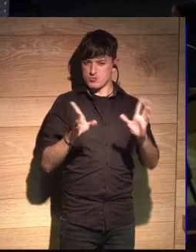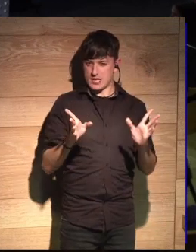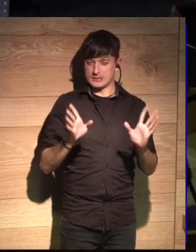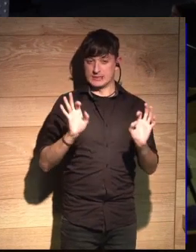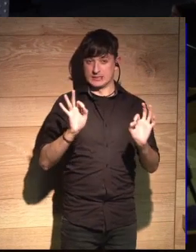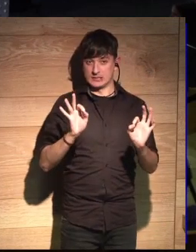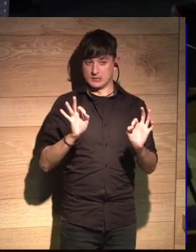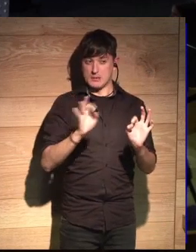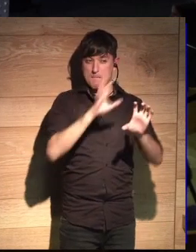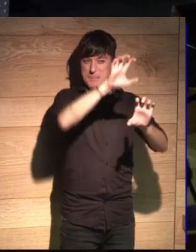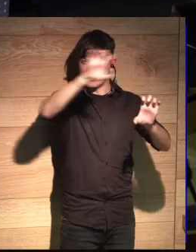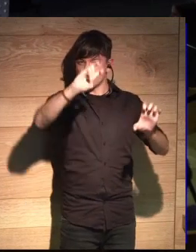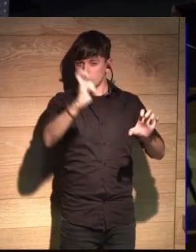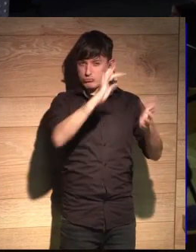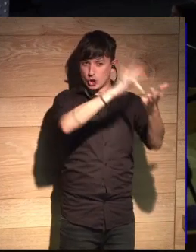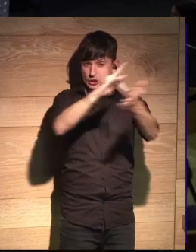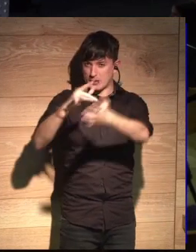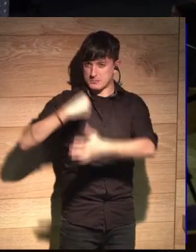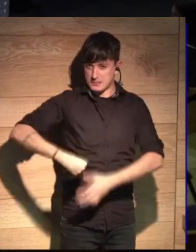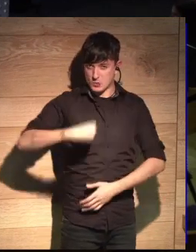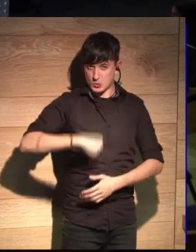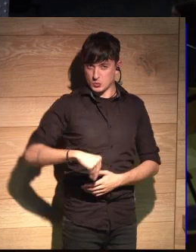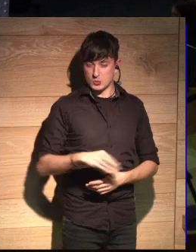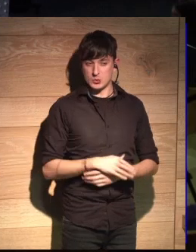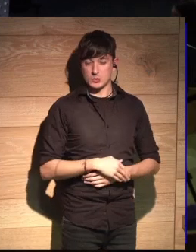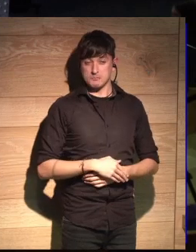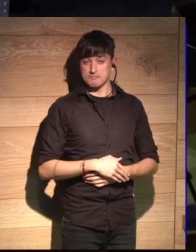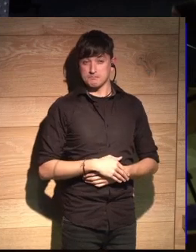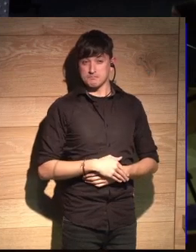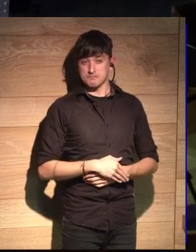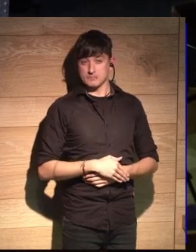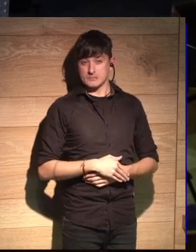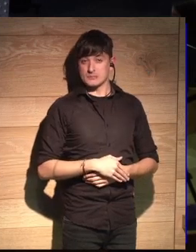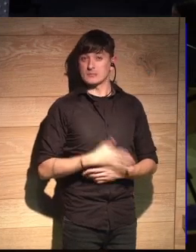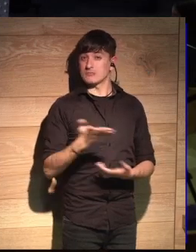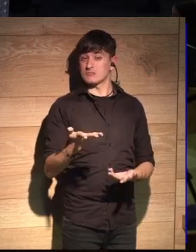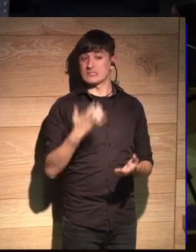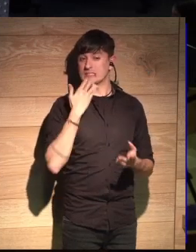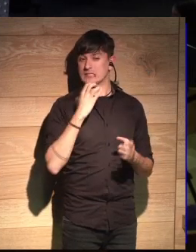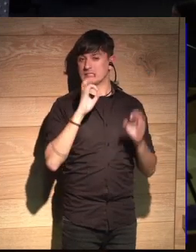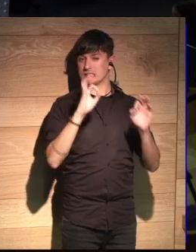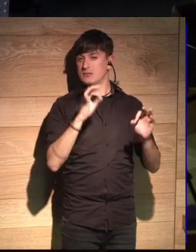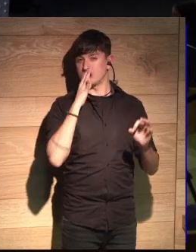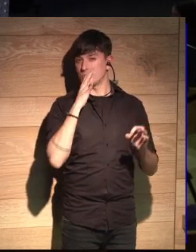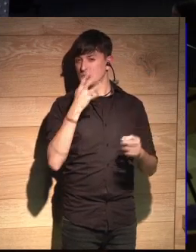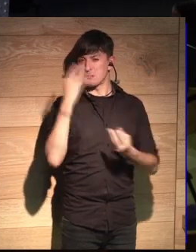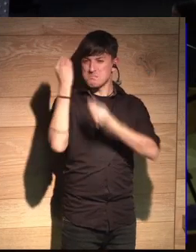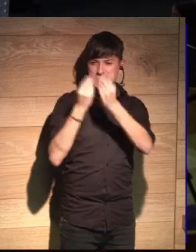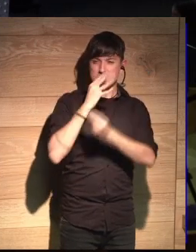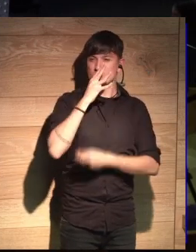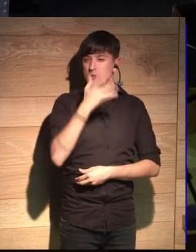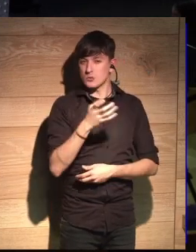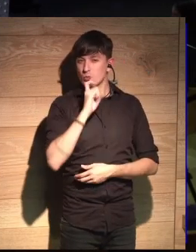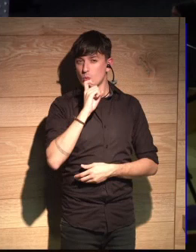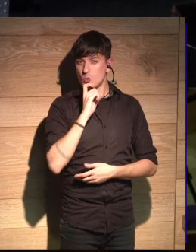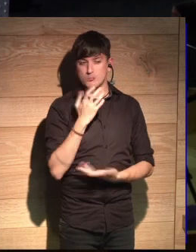subconscious. Do you think that that happens in many other countries? Do you think that is the case? And if that is the case, why